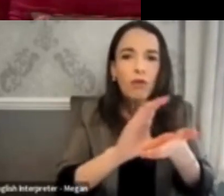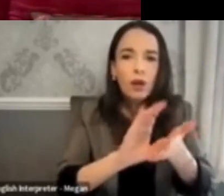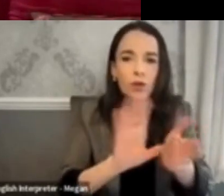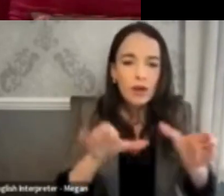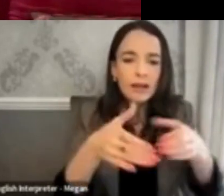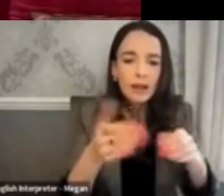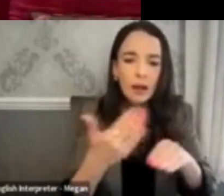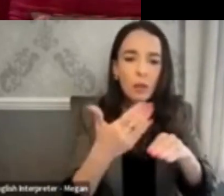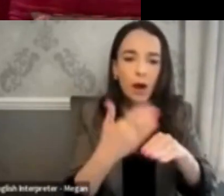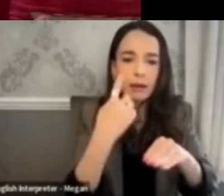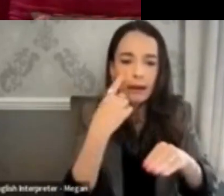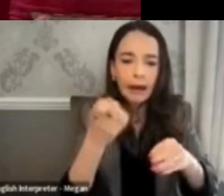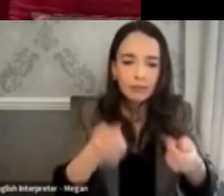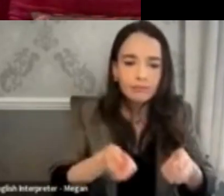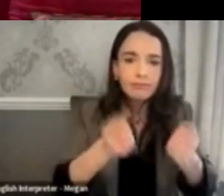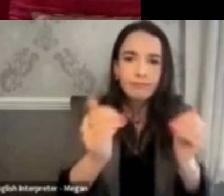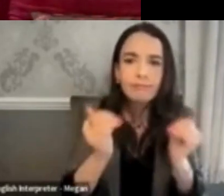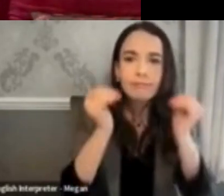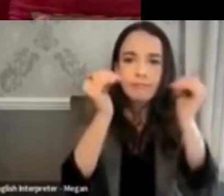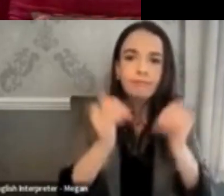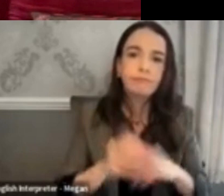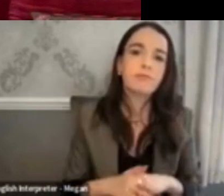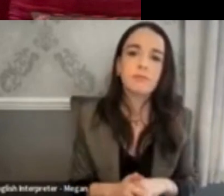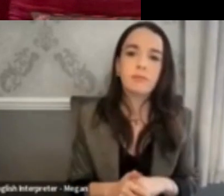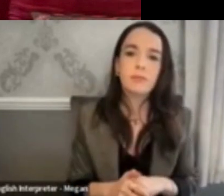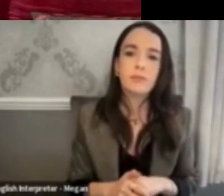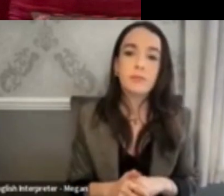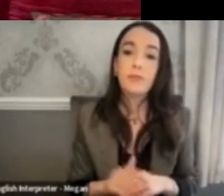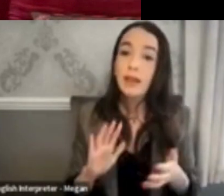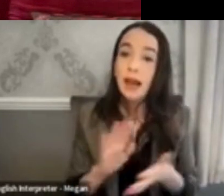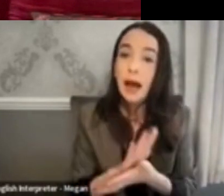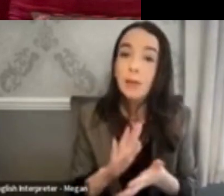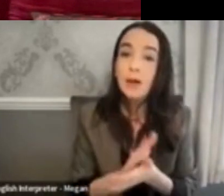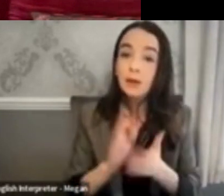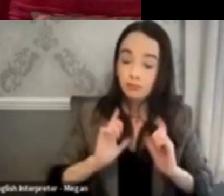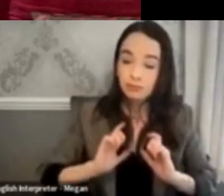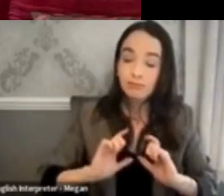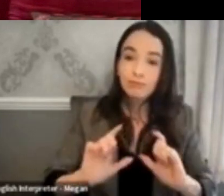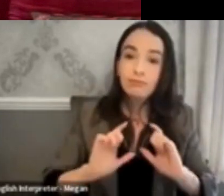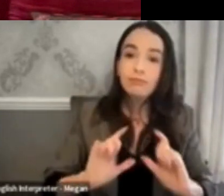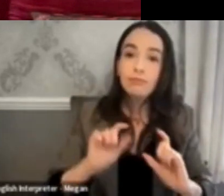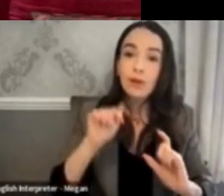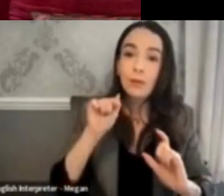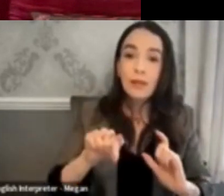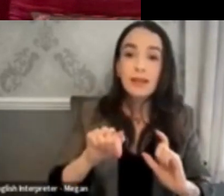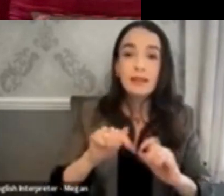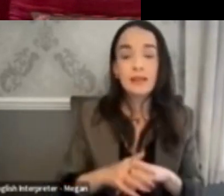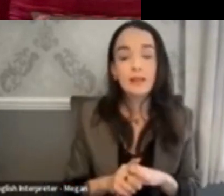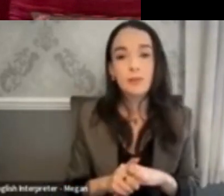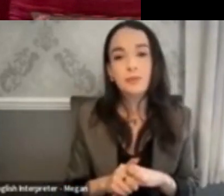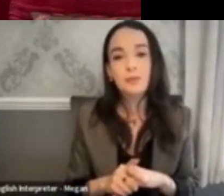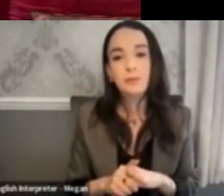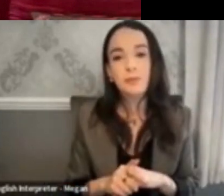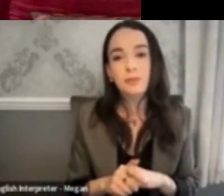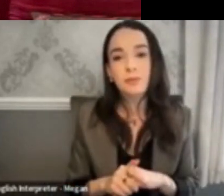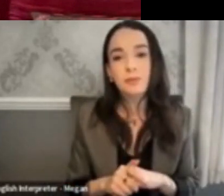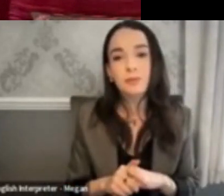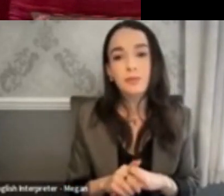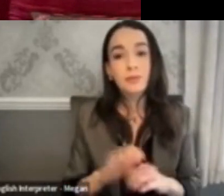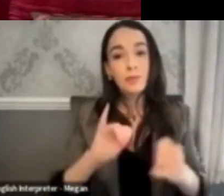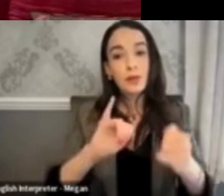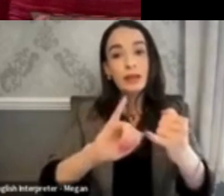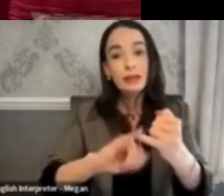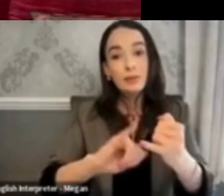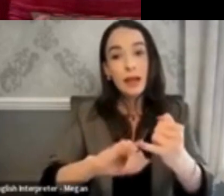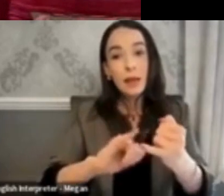We're really pleased to continue as the fund holder for this programme on behalf of the DFE. This September, it will be 12 years